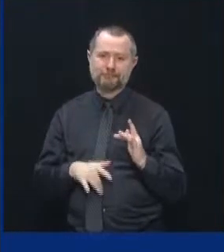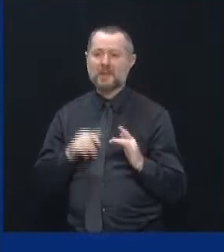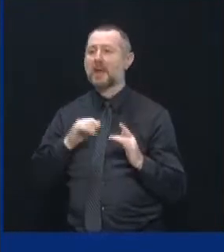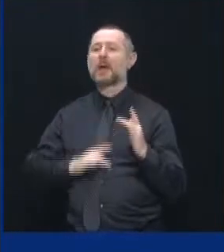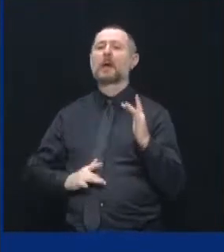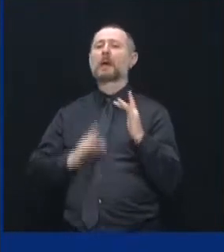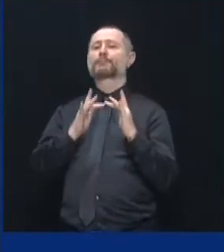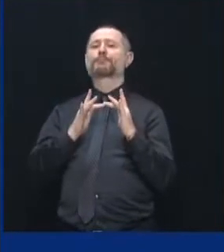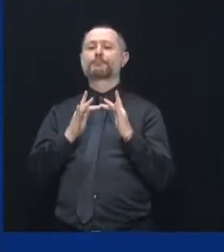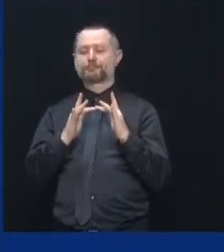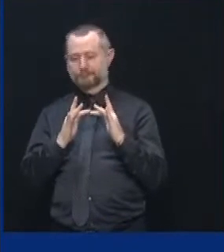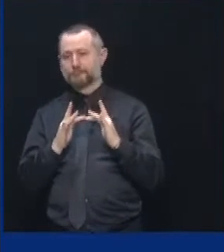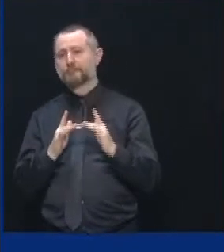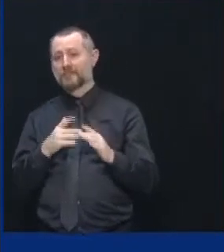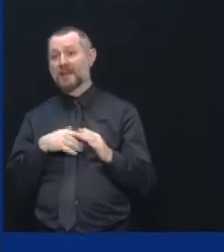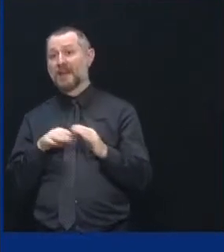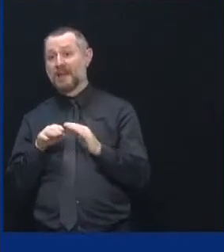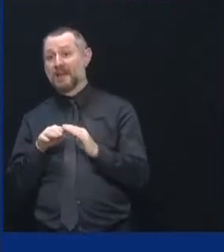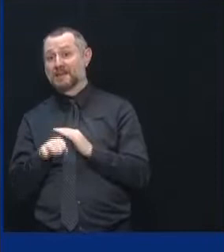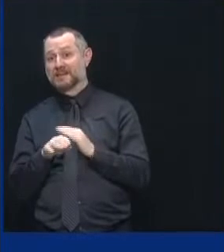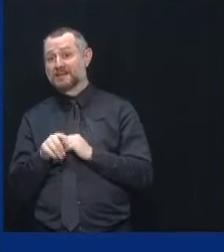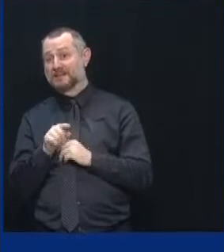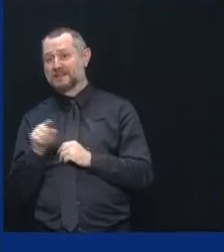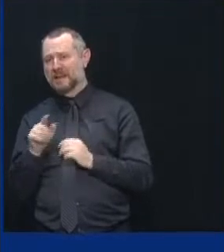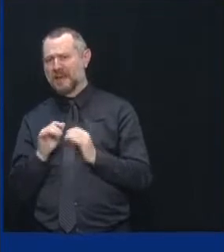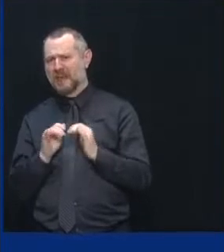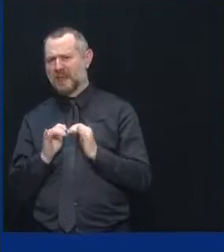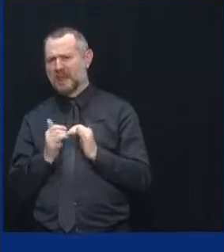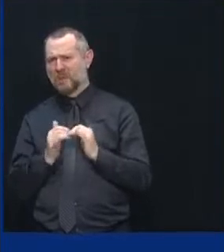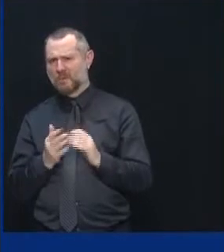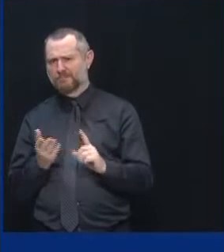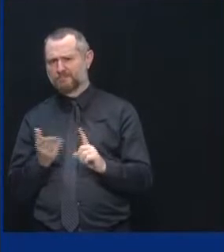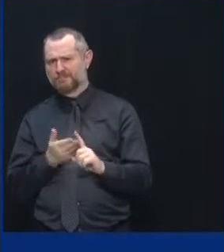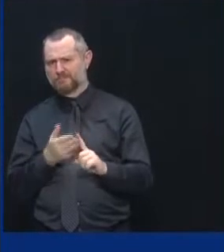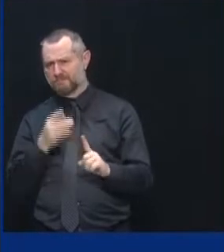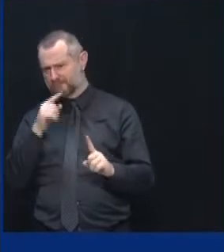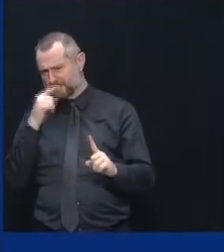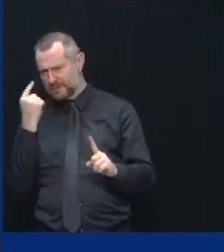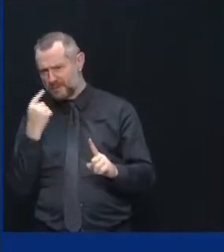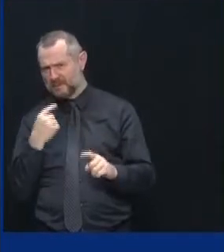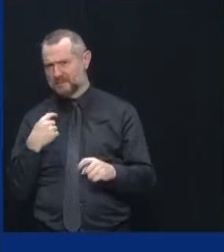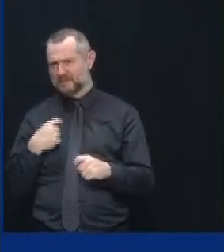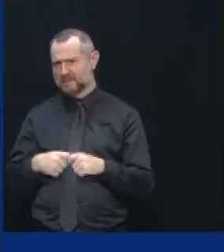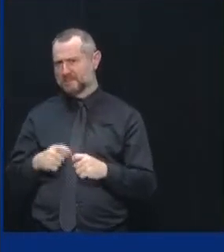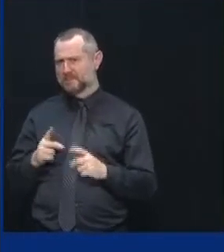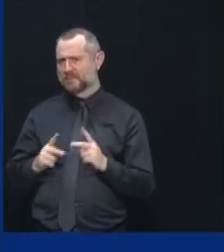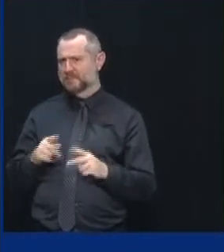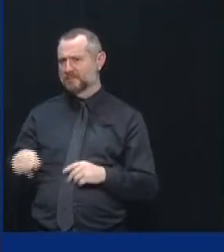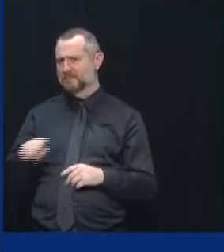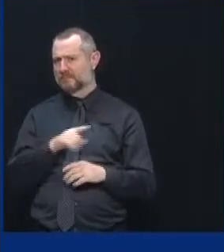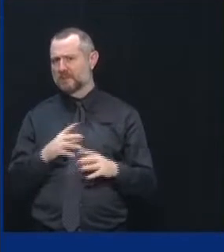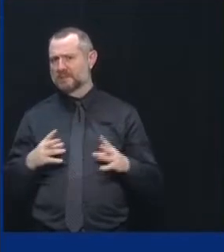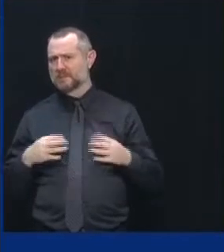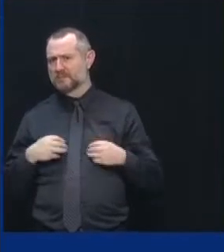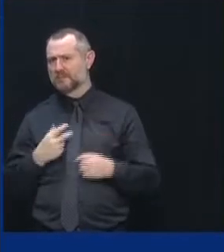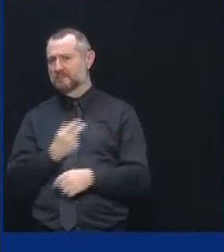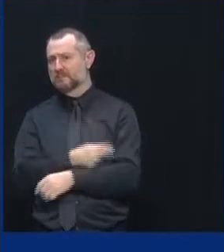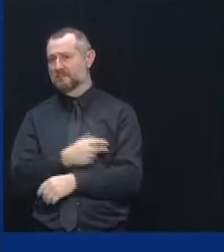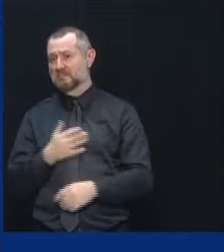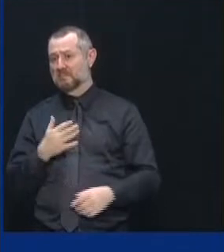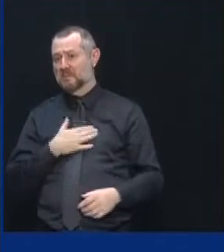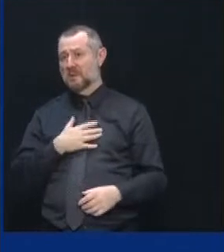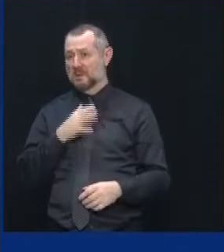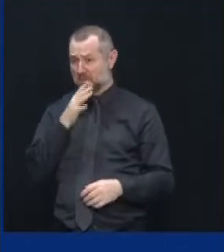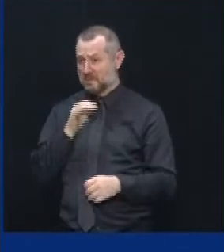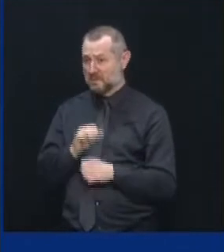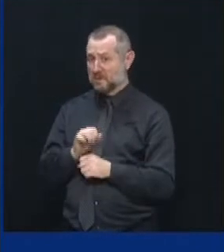But what is it going to take to get Black and Hispanic people to take this? I mean, my mom works in a hospital. She said she was waiting